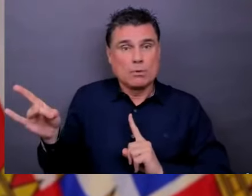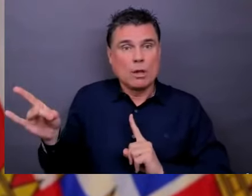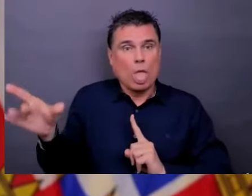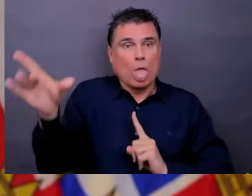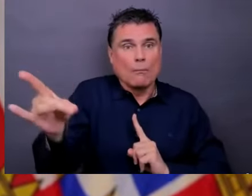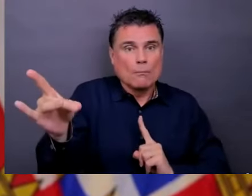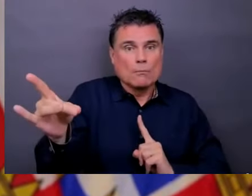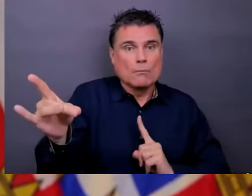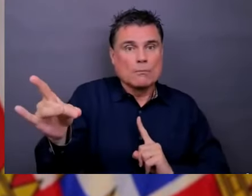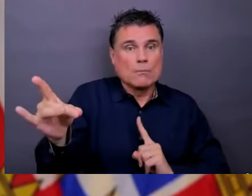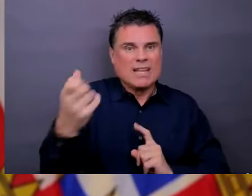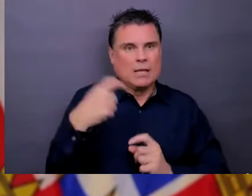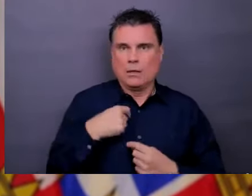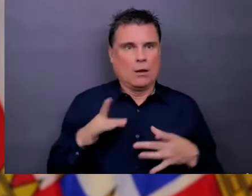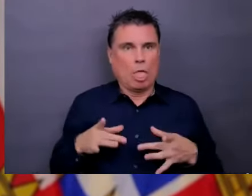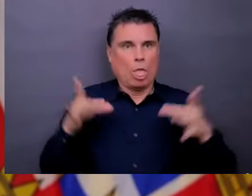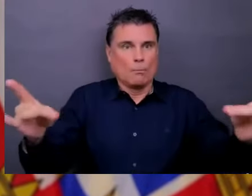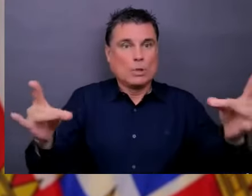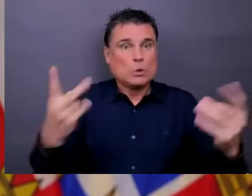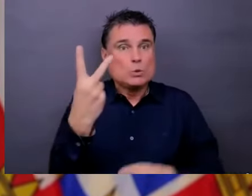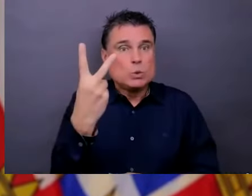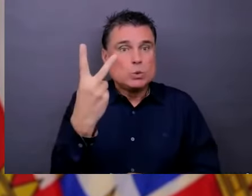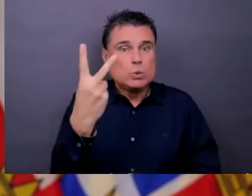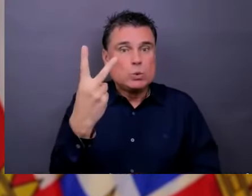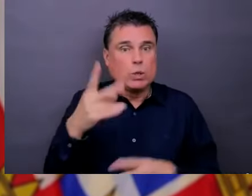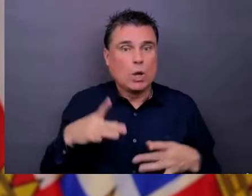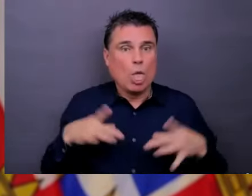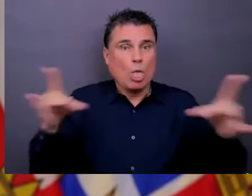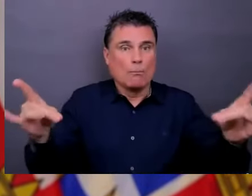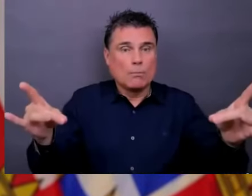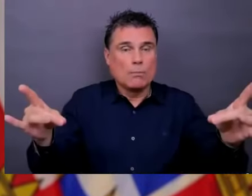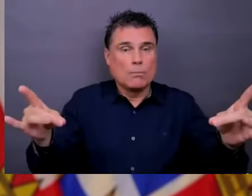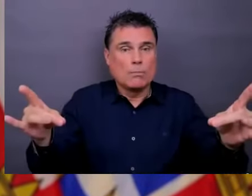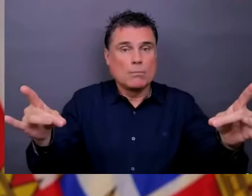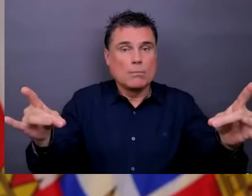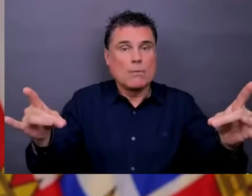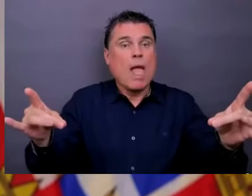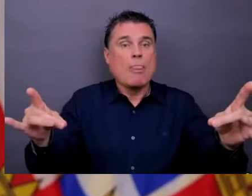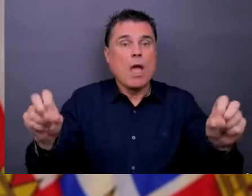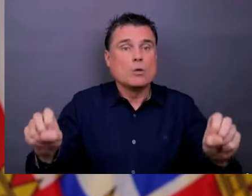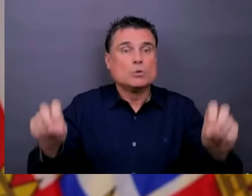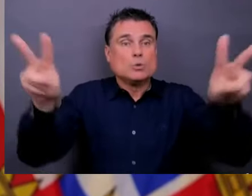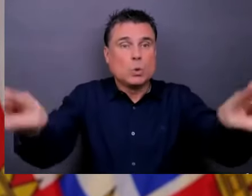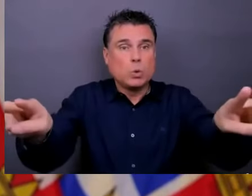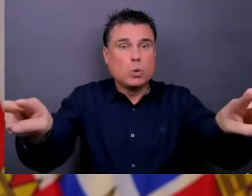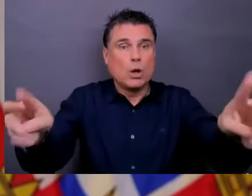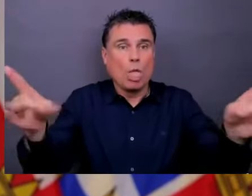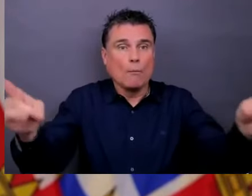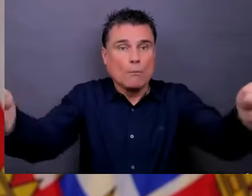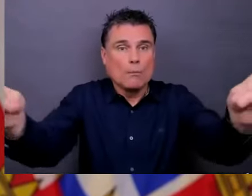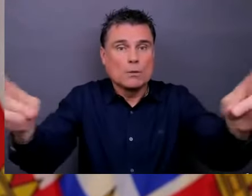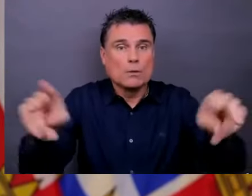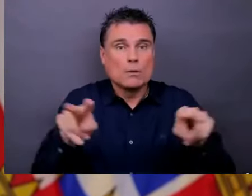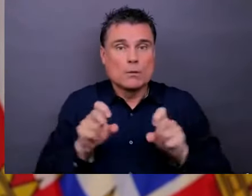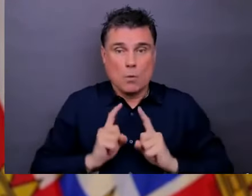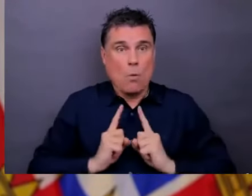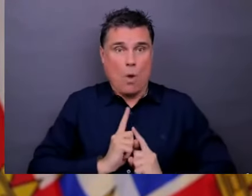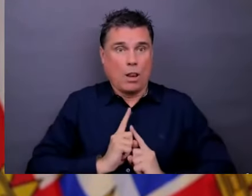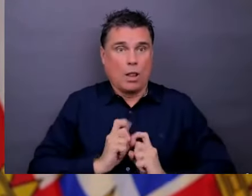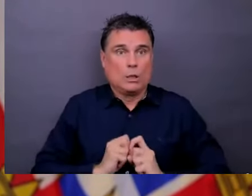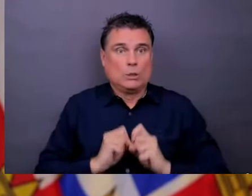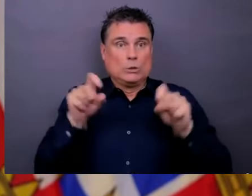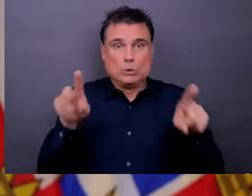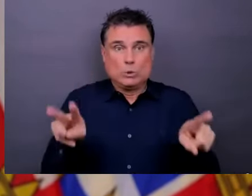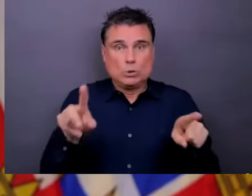256 within 2 generations. So these are the things that we need to pay attention to now. While the numbers seem like